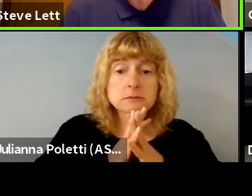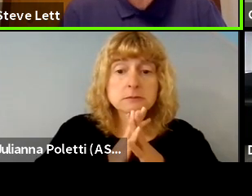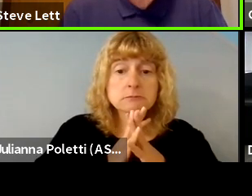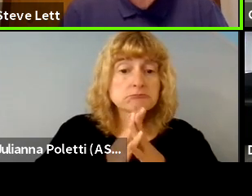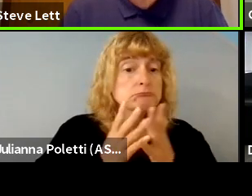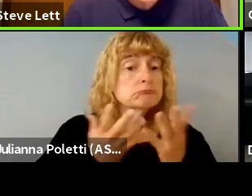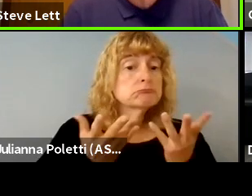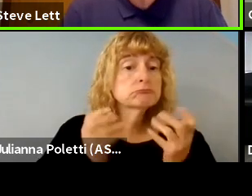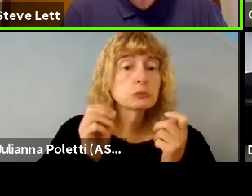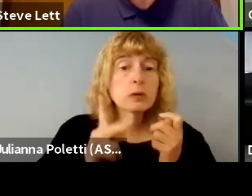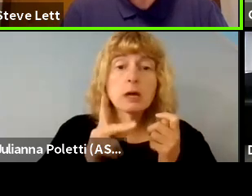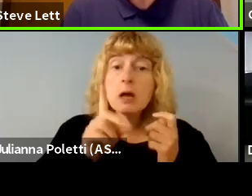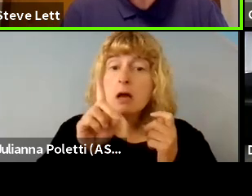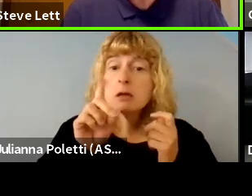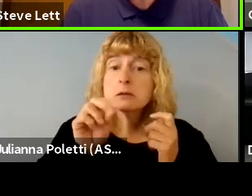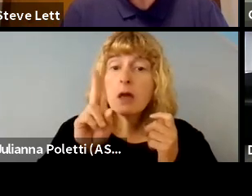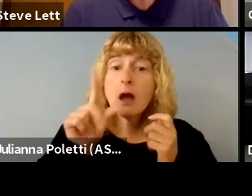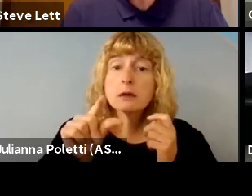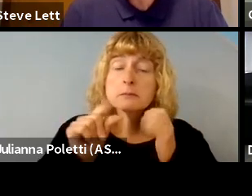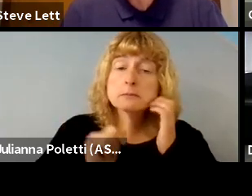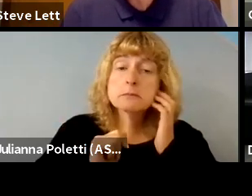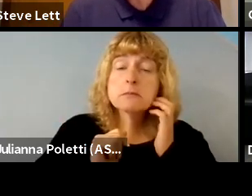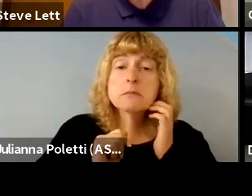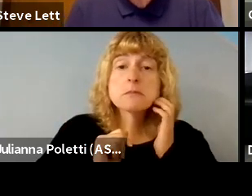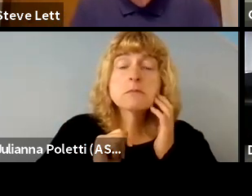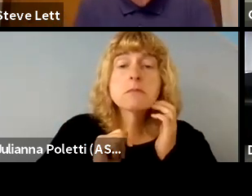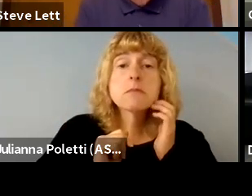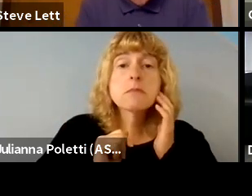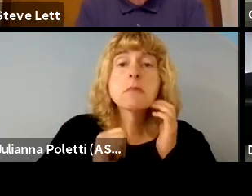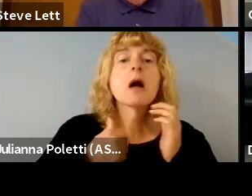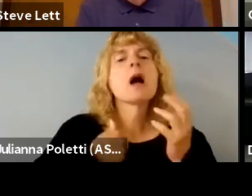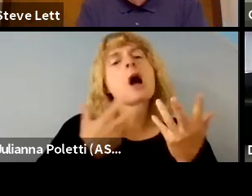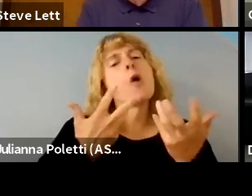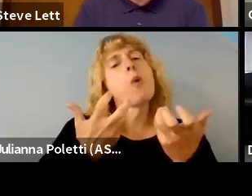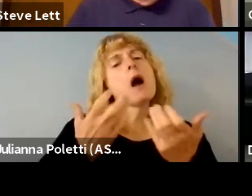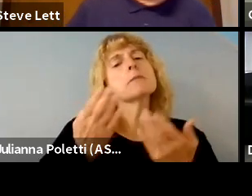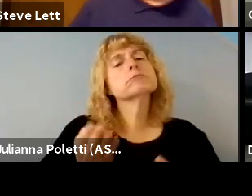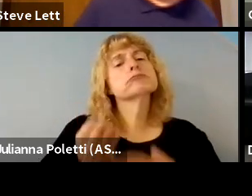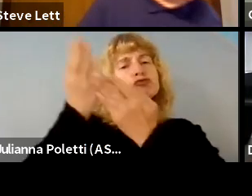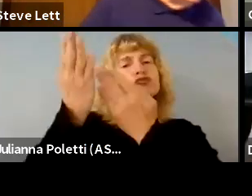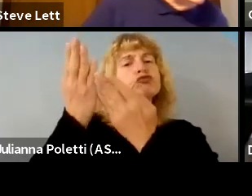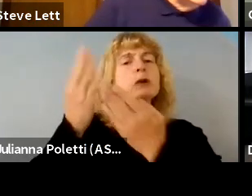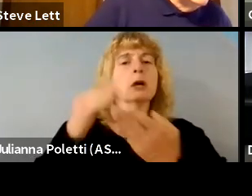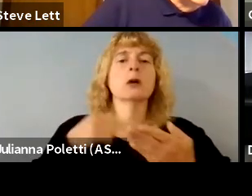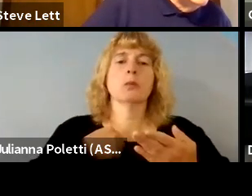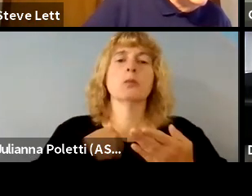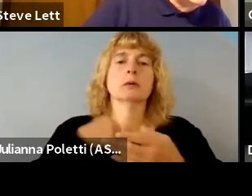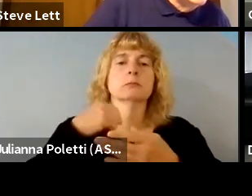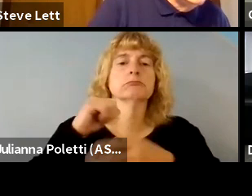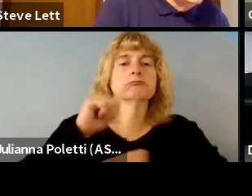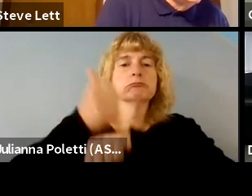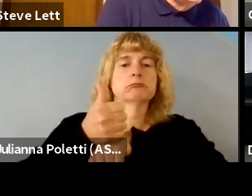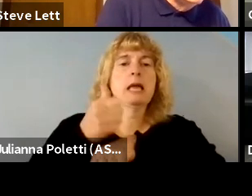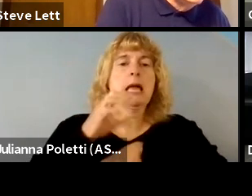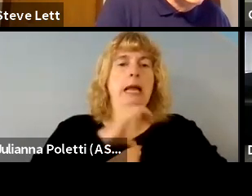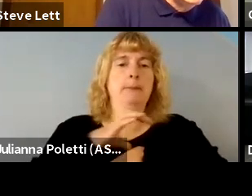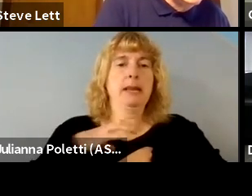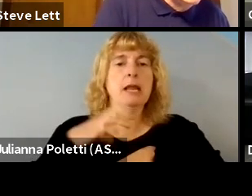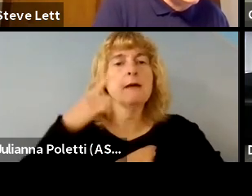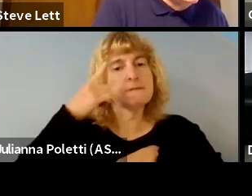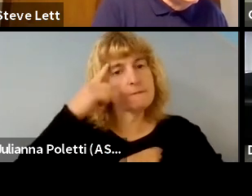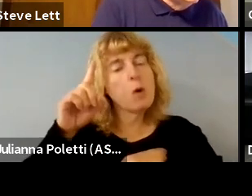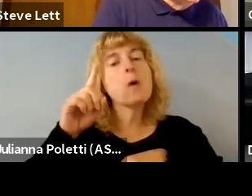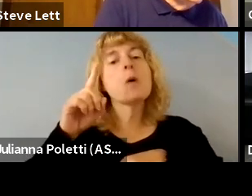Okay, Doug. Yeah, I'd like to put forward a motion that we form a committee for the executive director